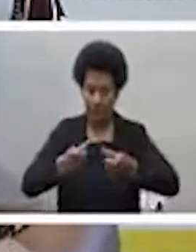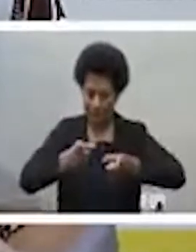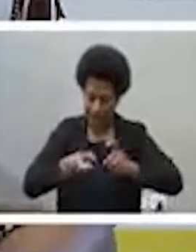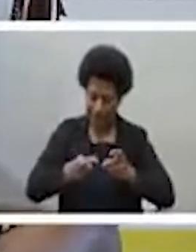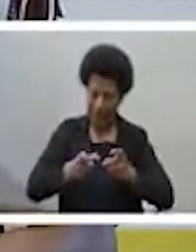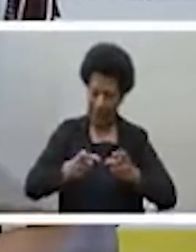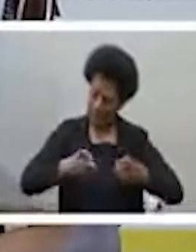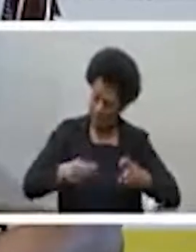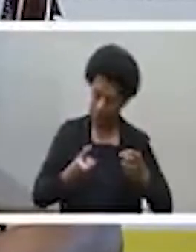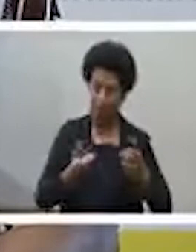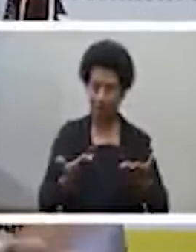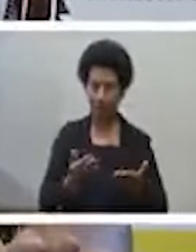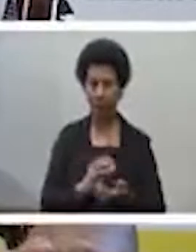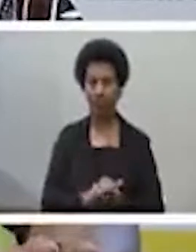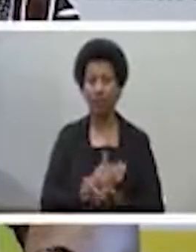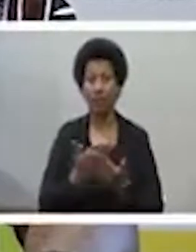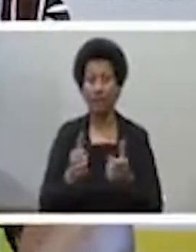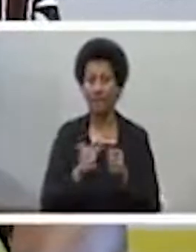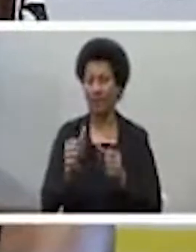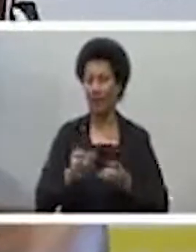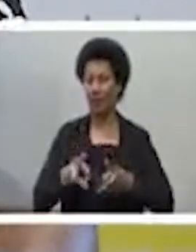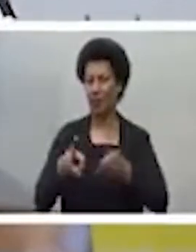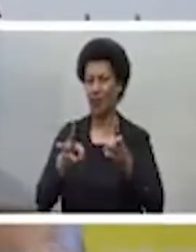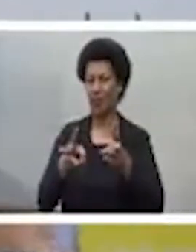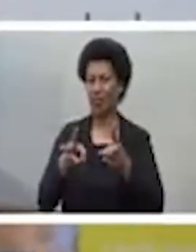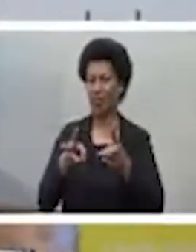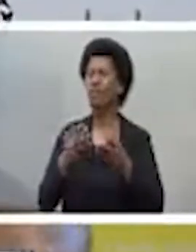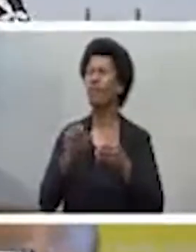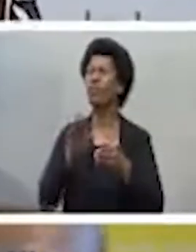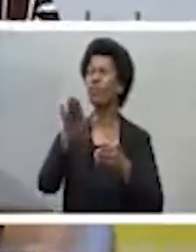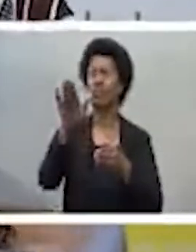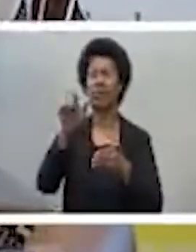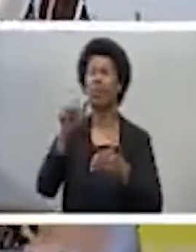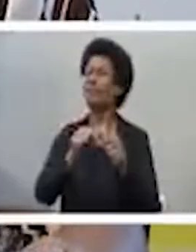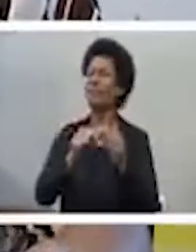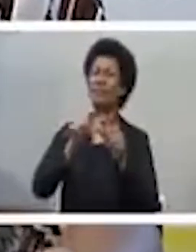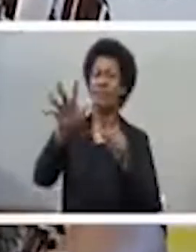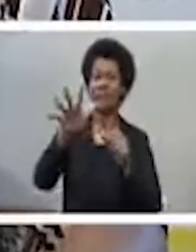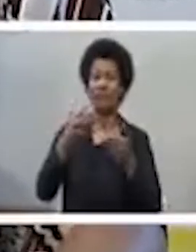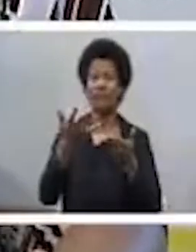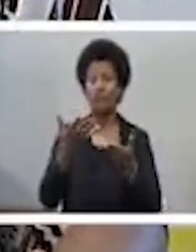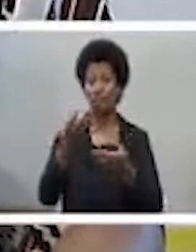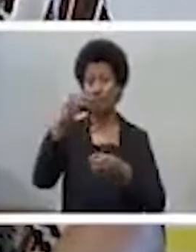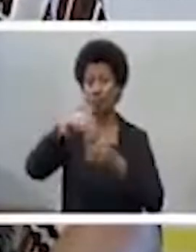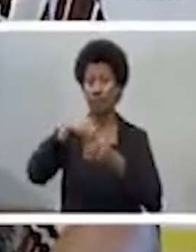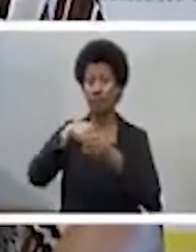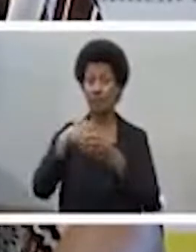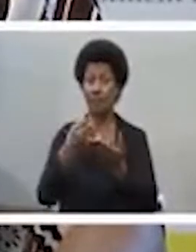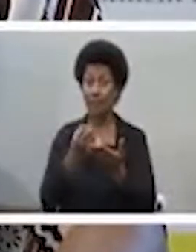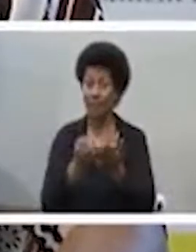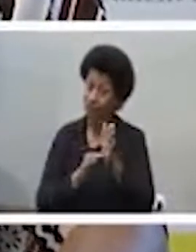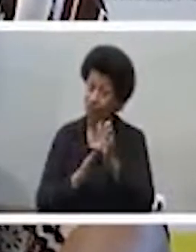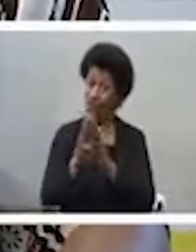What is one of the best ways a country can boost shared prosperity, promote inclusive economic growth,